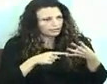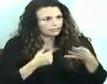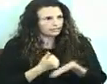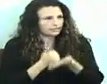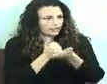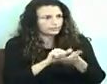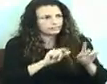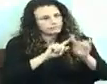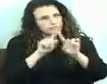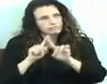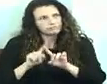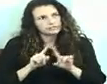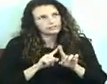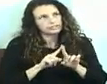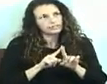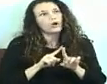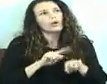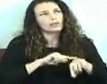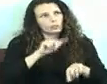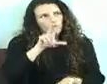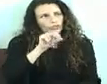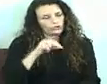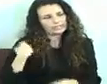for the 1:30 Spanish service.